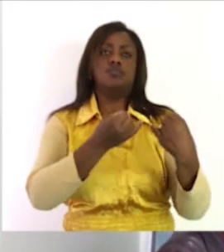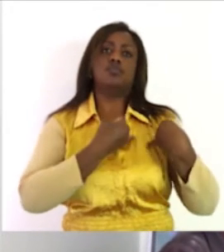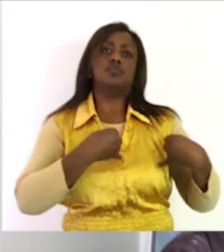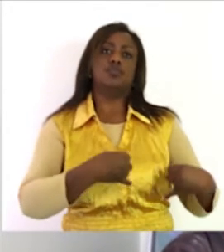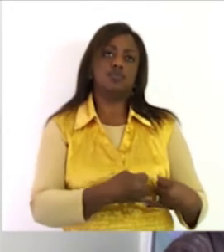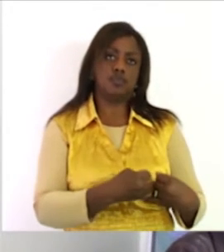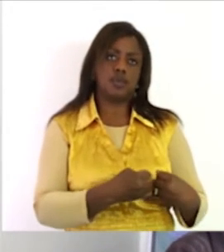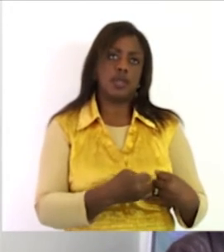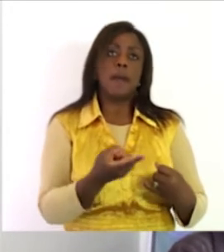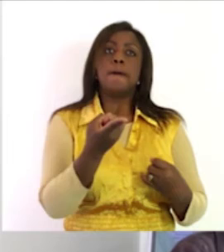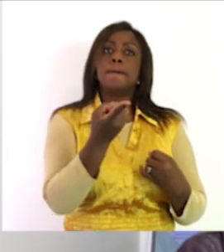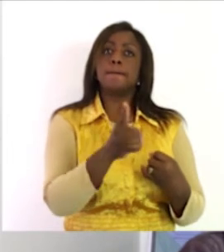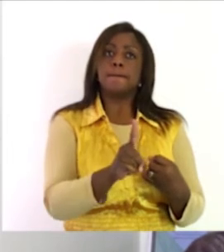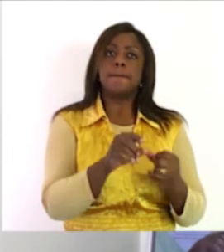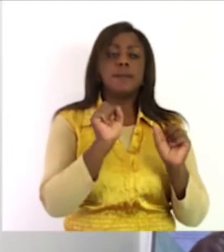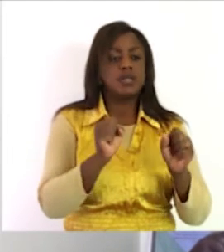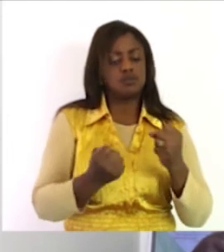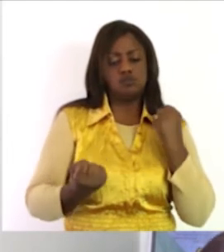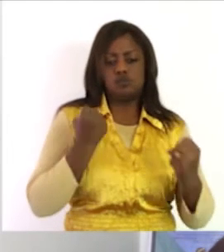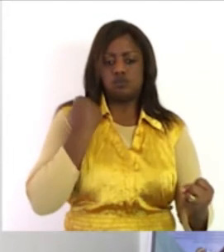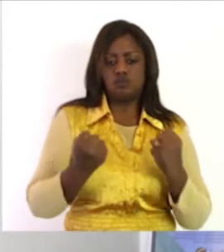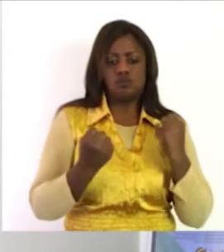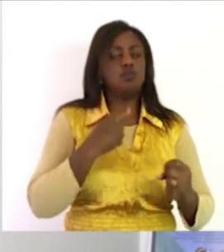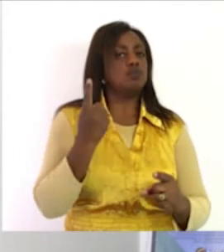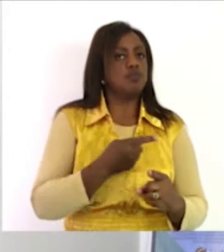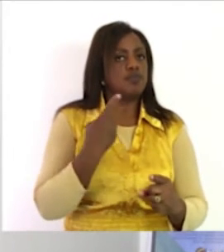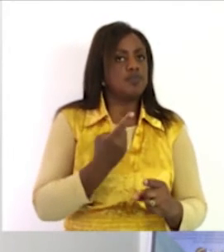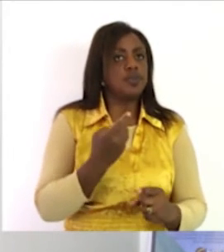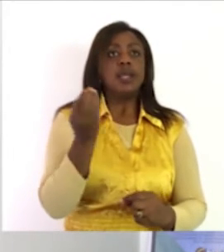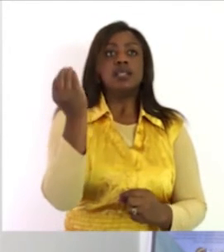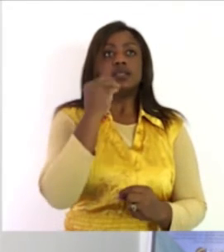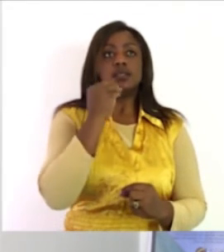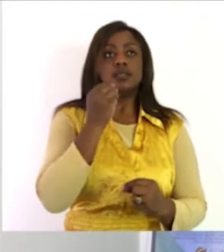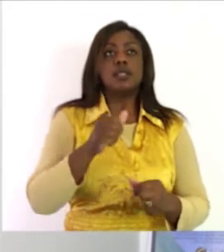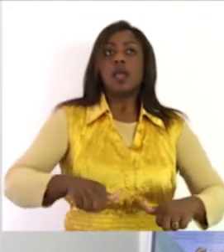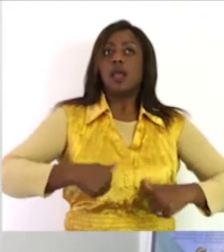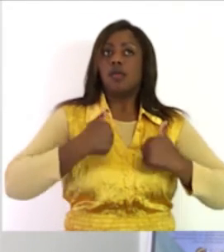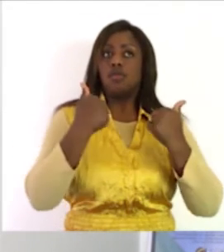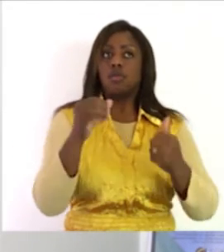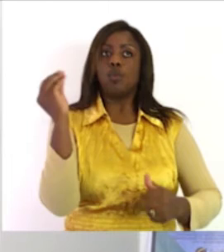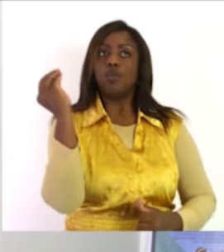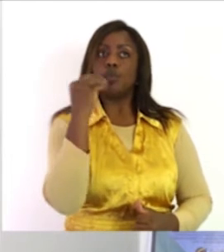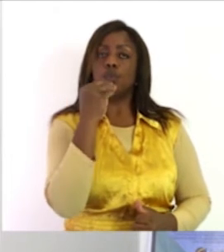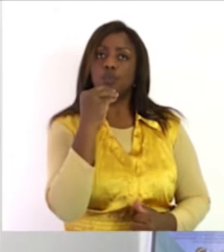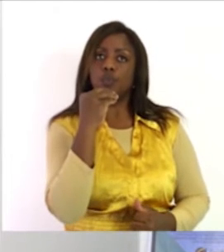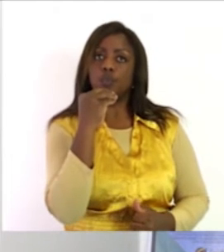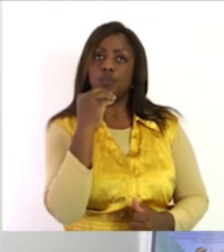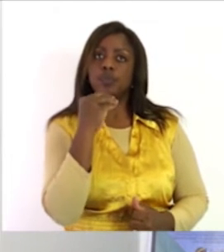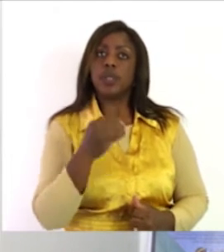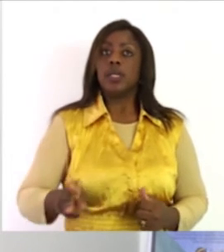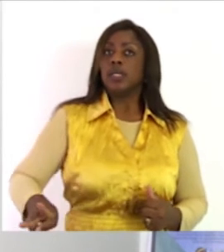if you exercise more. And then these are the